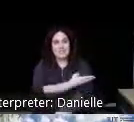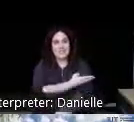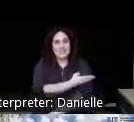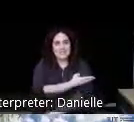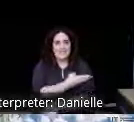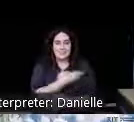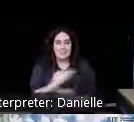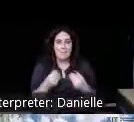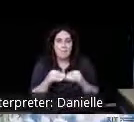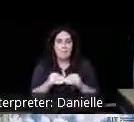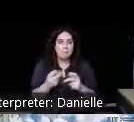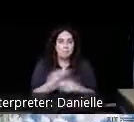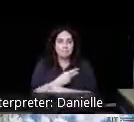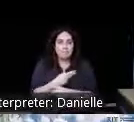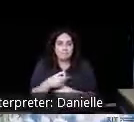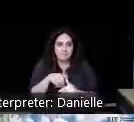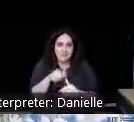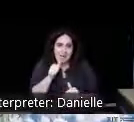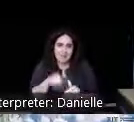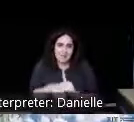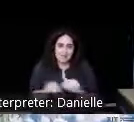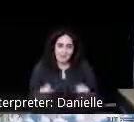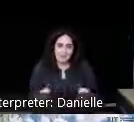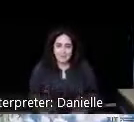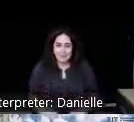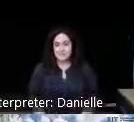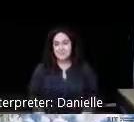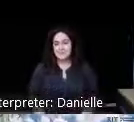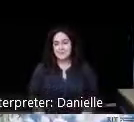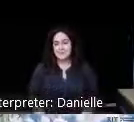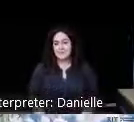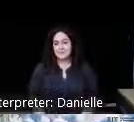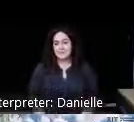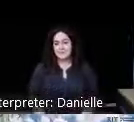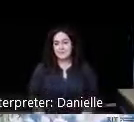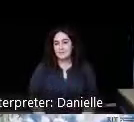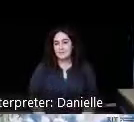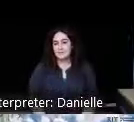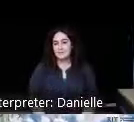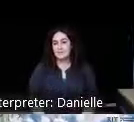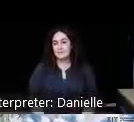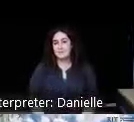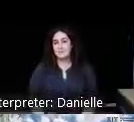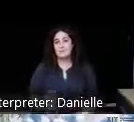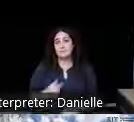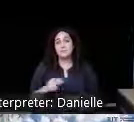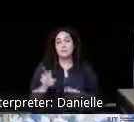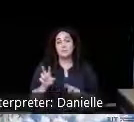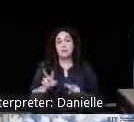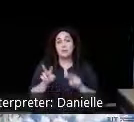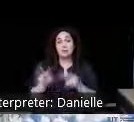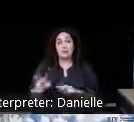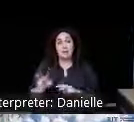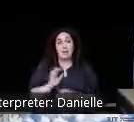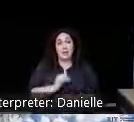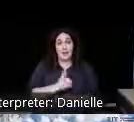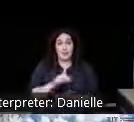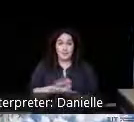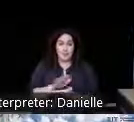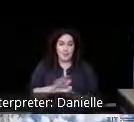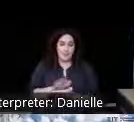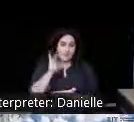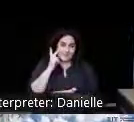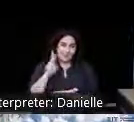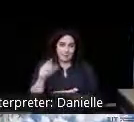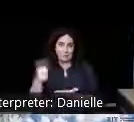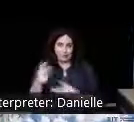of papers. If you, again, check out our paper, we have more discussions on other issues that we observed, such as layout, formatting,